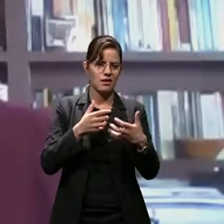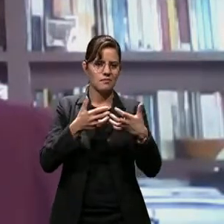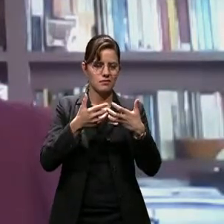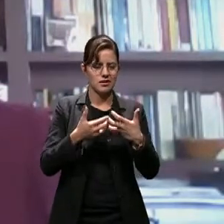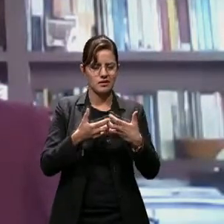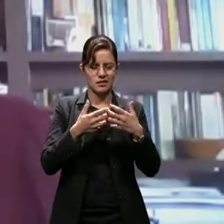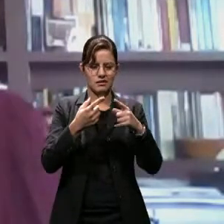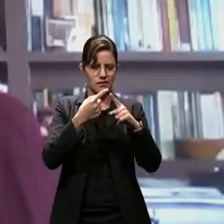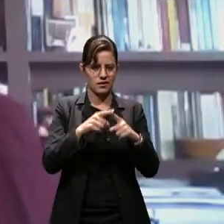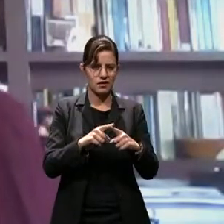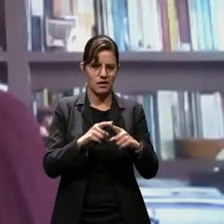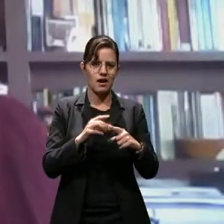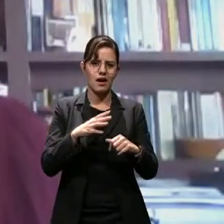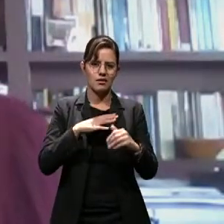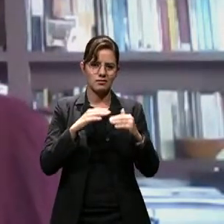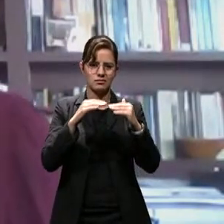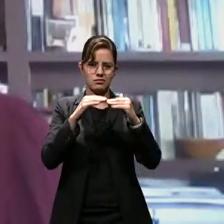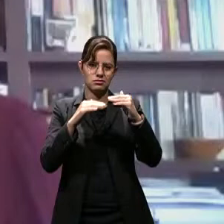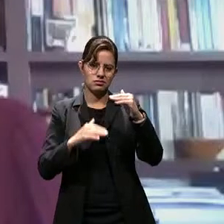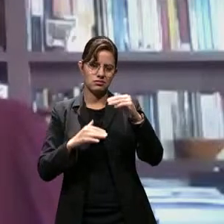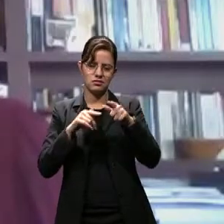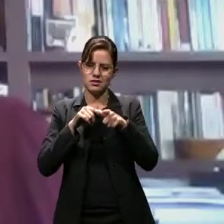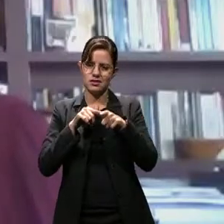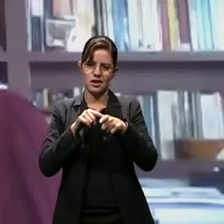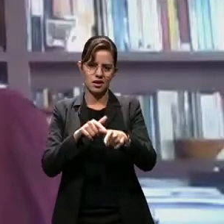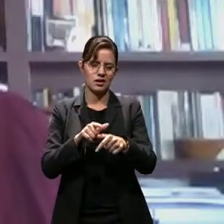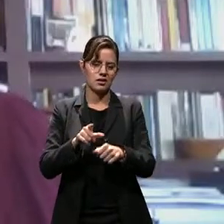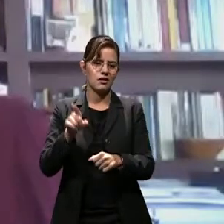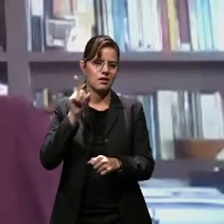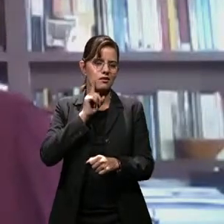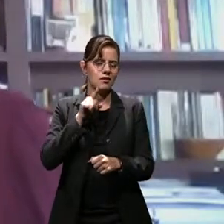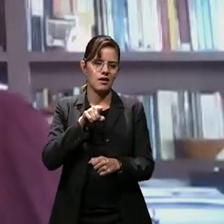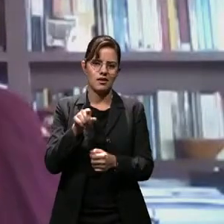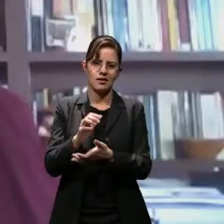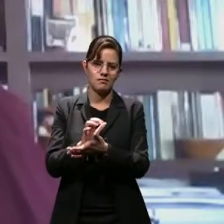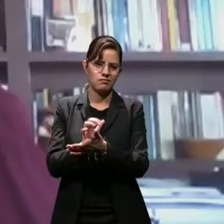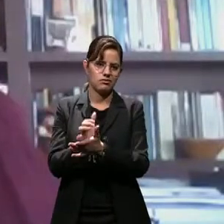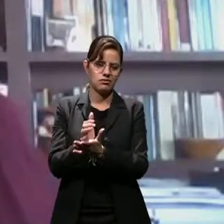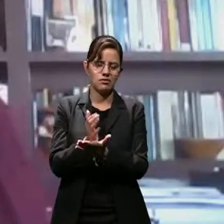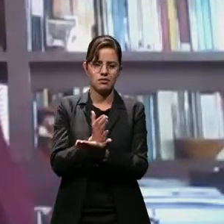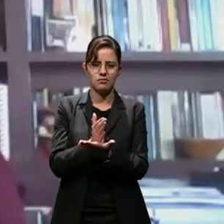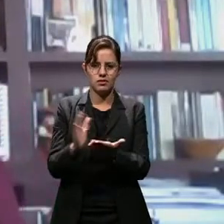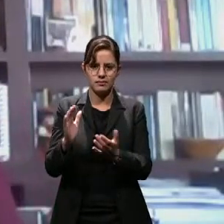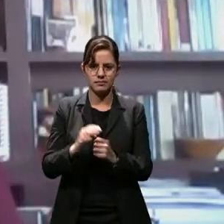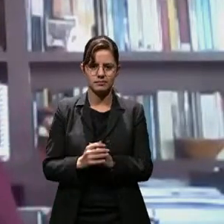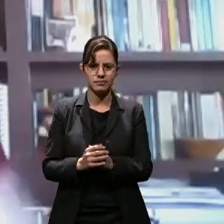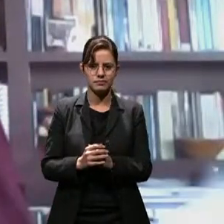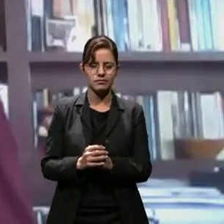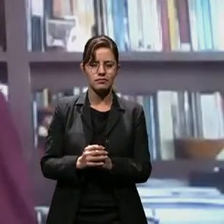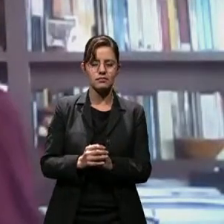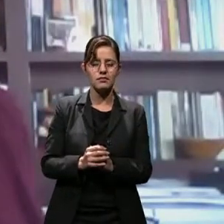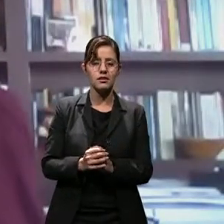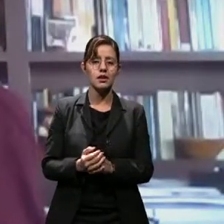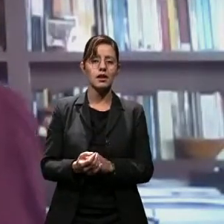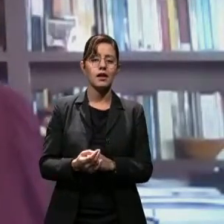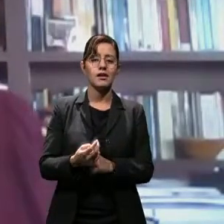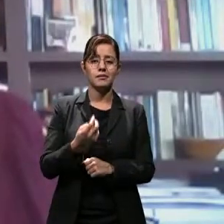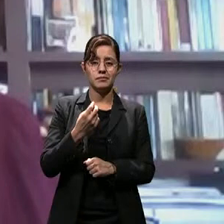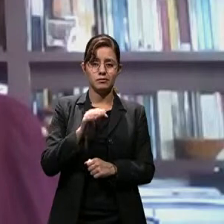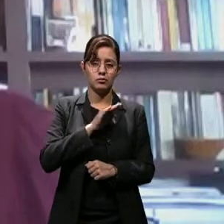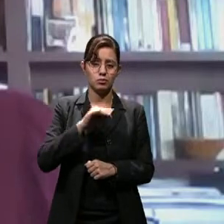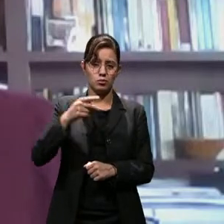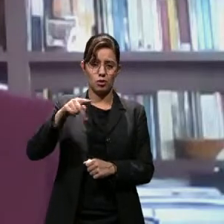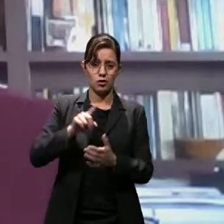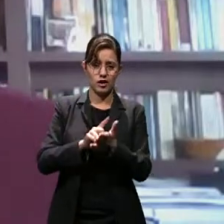still remaining there in the whole region, creating inequality, exclusion, practices that